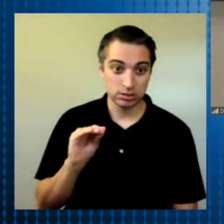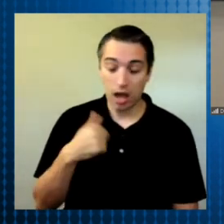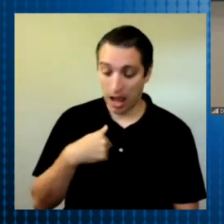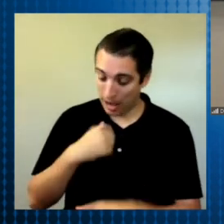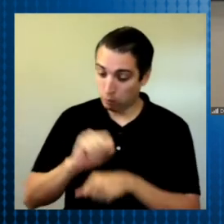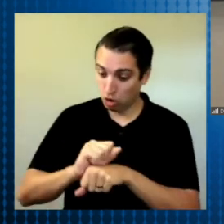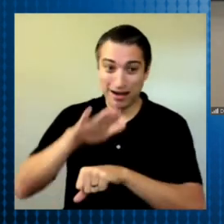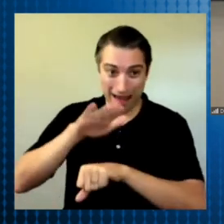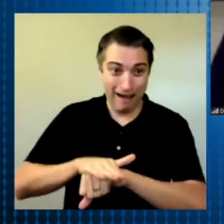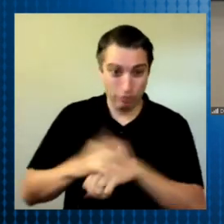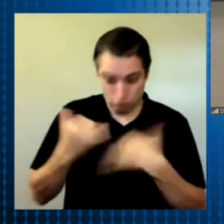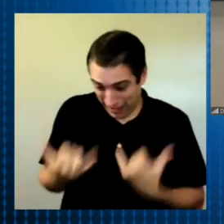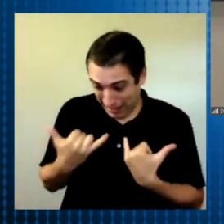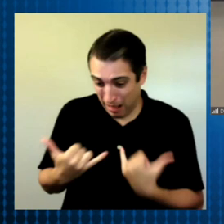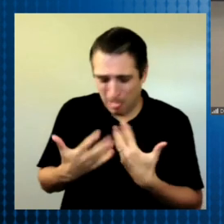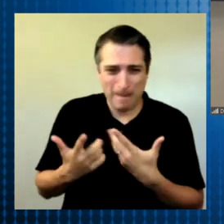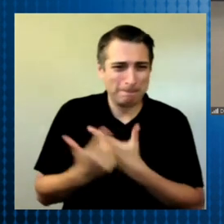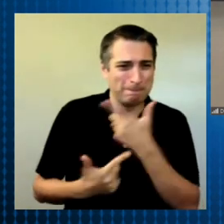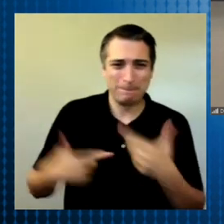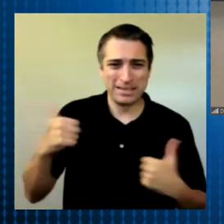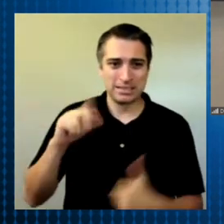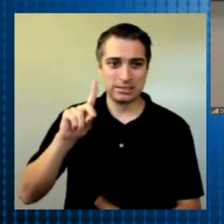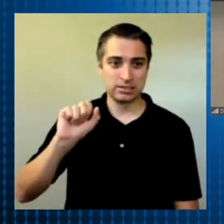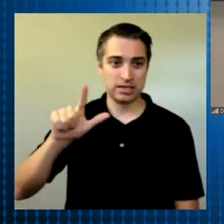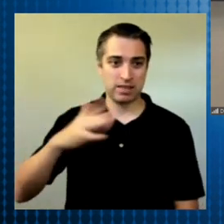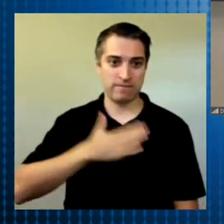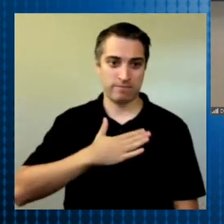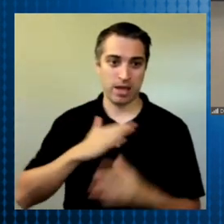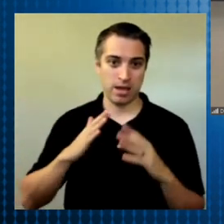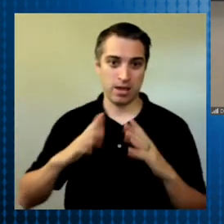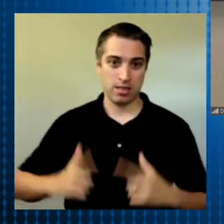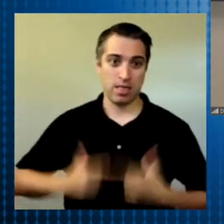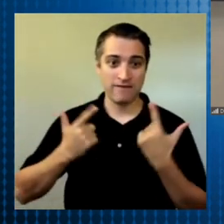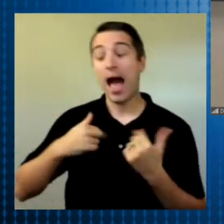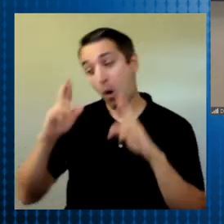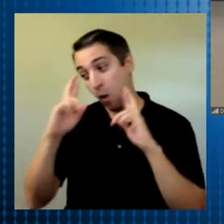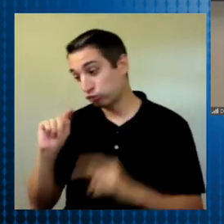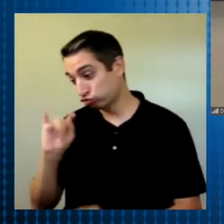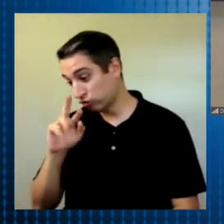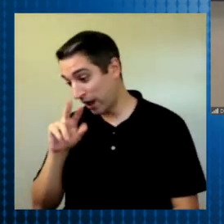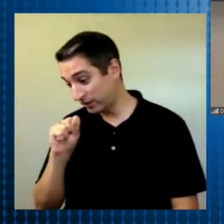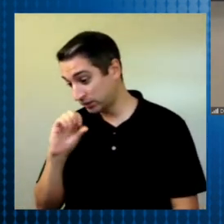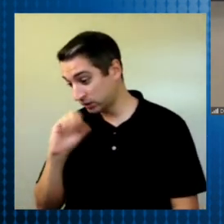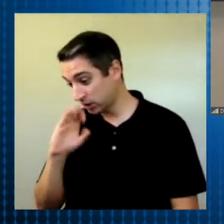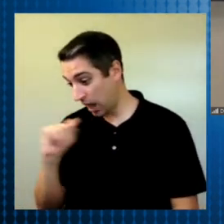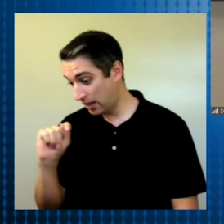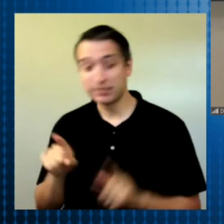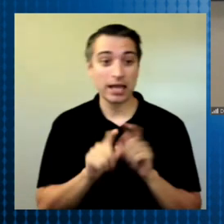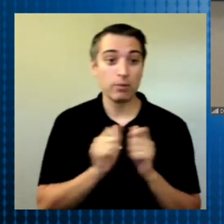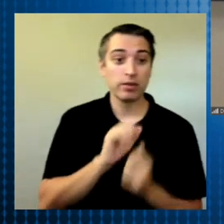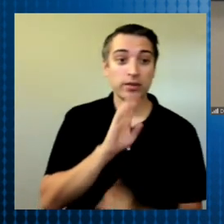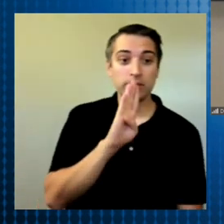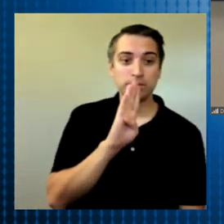So I hope Travis Scott said to McDonald's what Beyonce said when she did the big